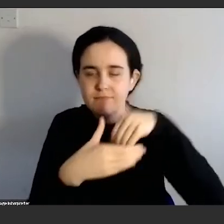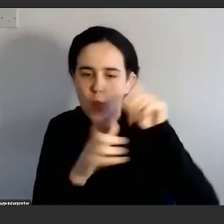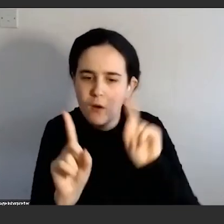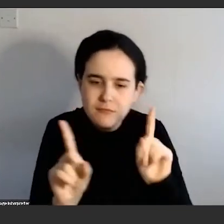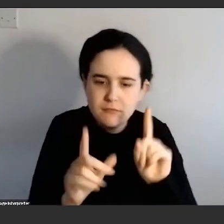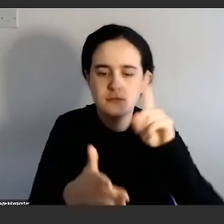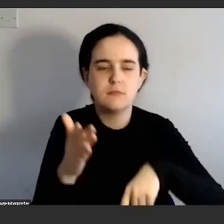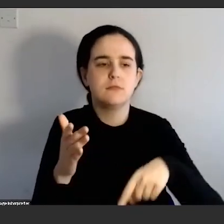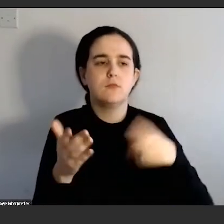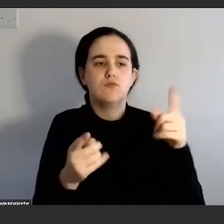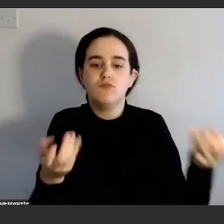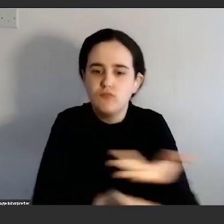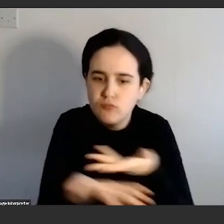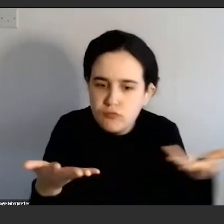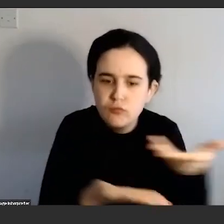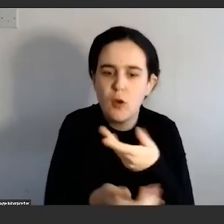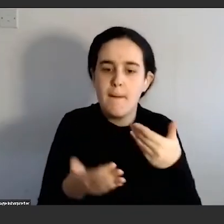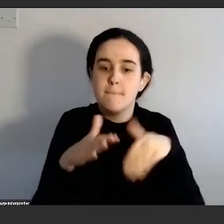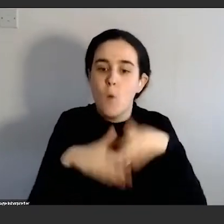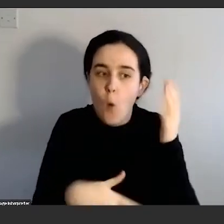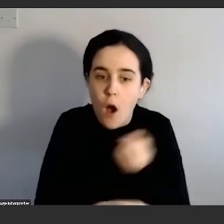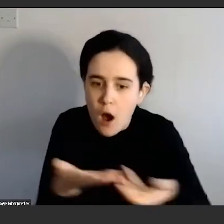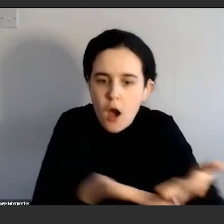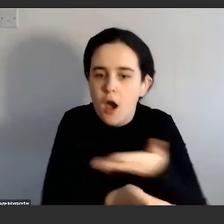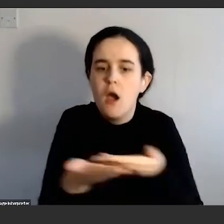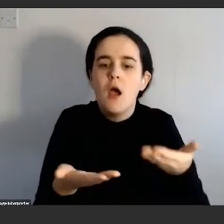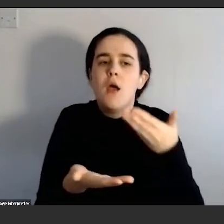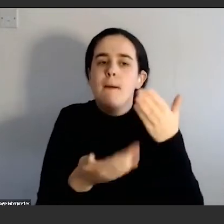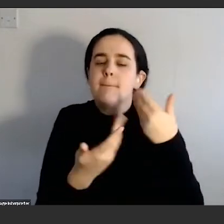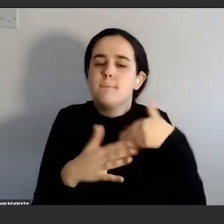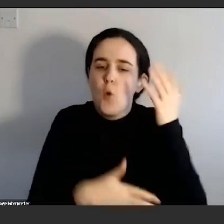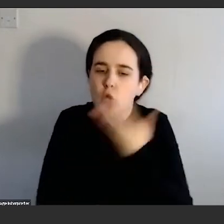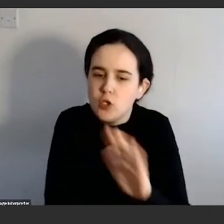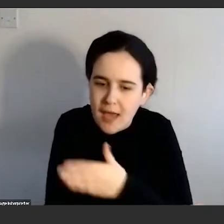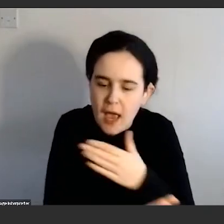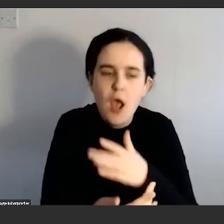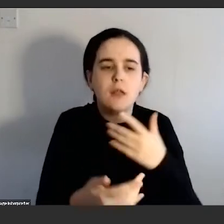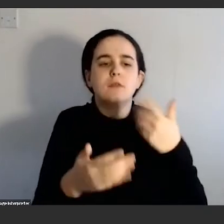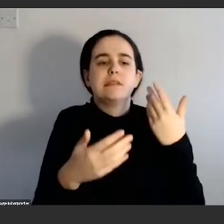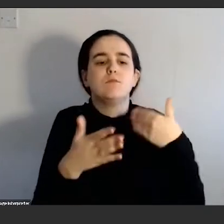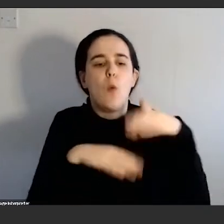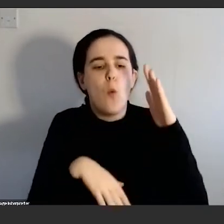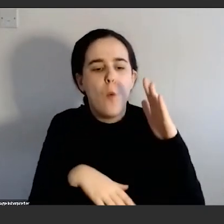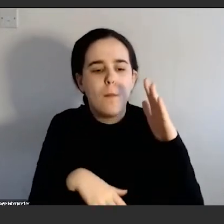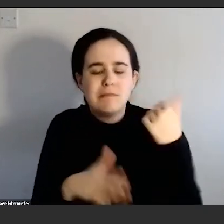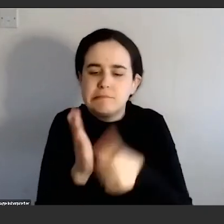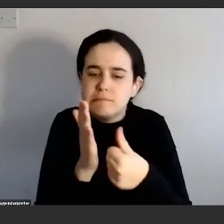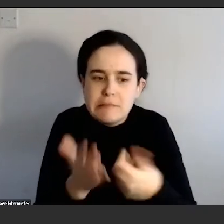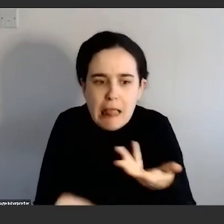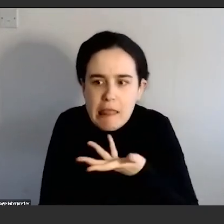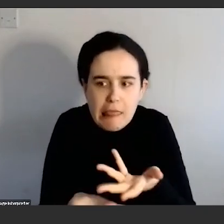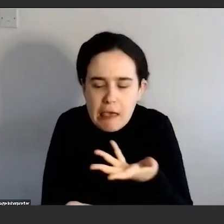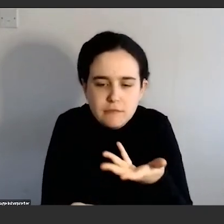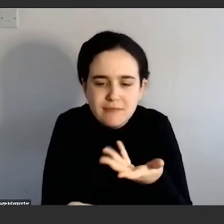be absolutely forbidden. You're not allowed to talk about it. The distortion of reality typically that occurs when you're a